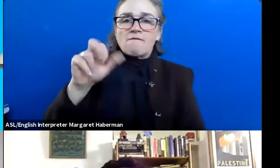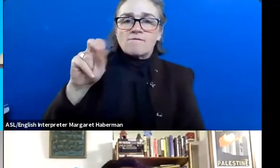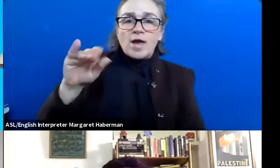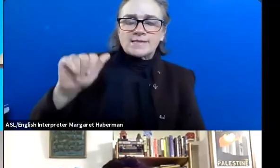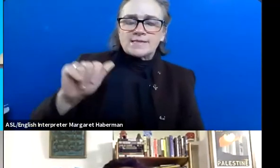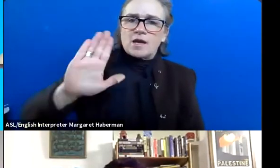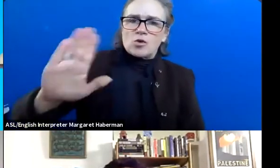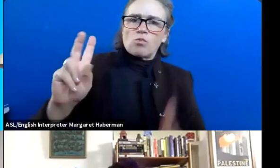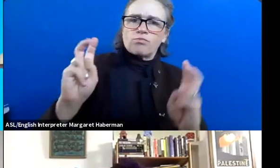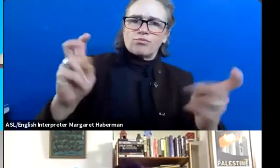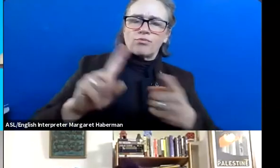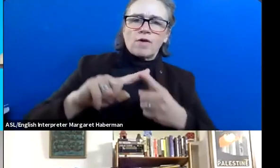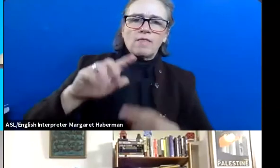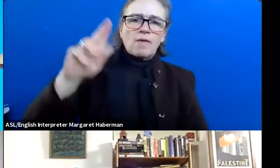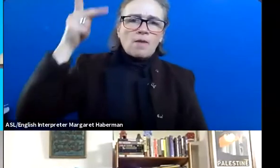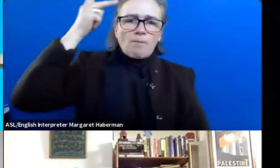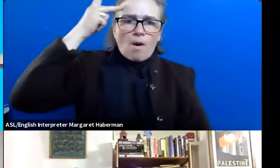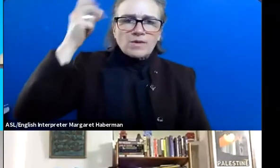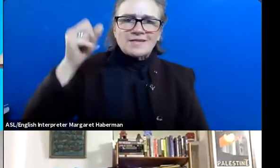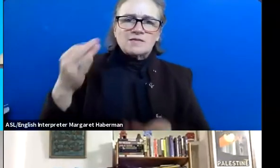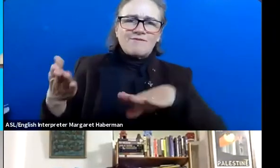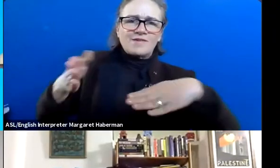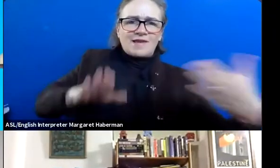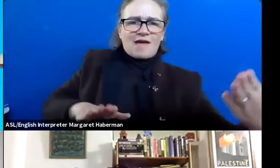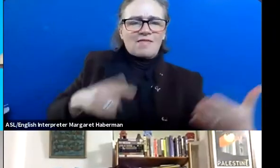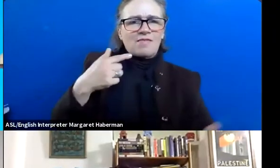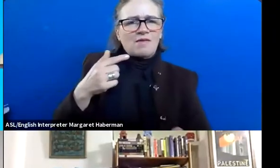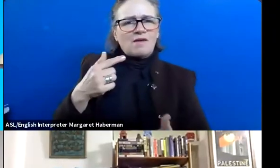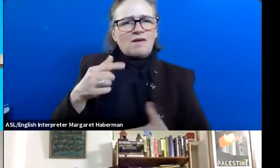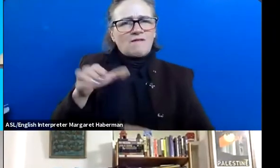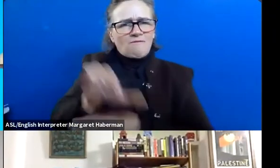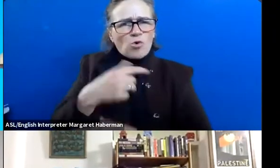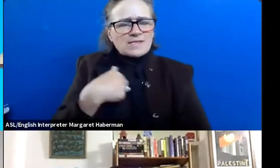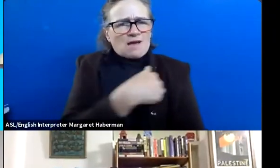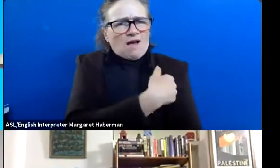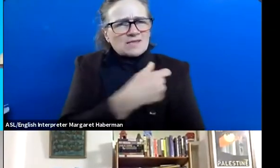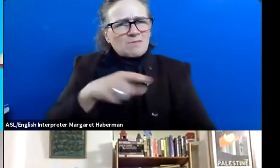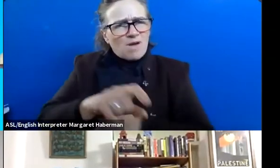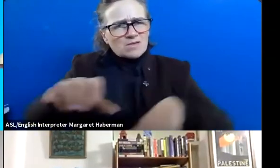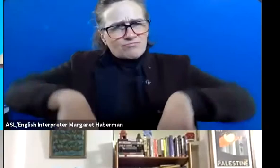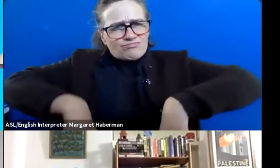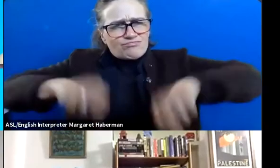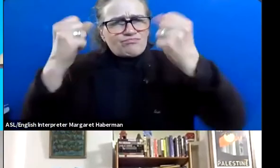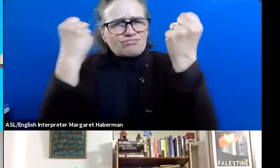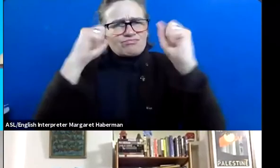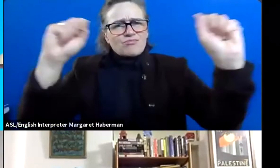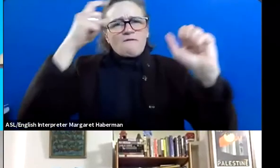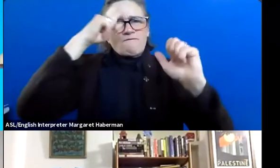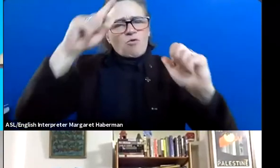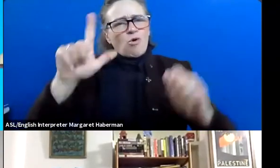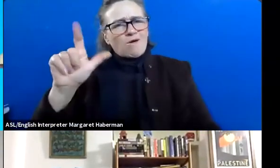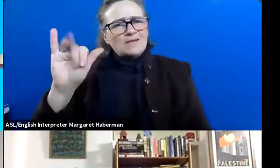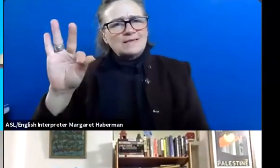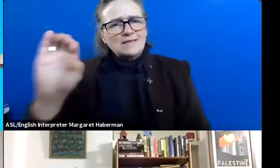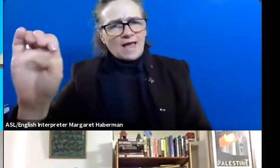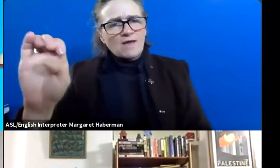a resistance for life. I mean, those are eloquent, the poetic remarks right there. But they speak